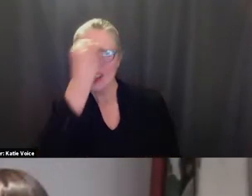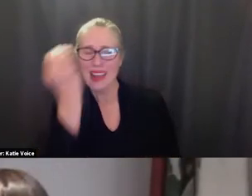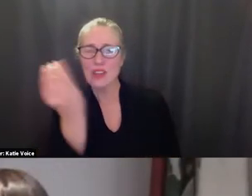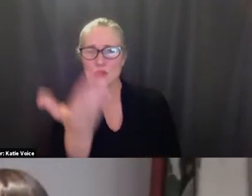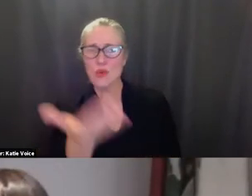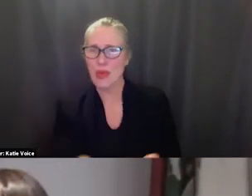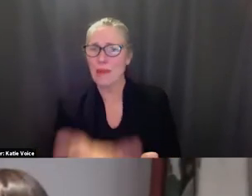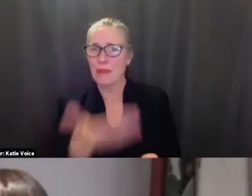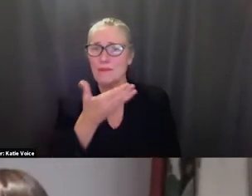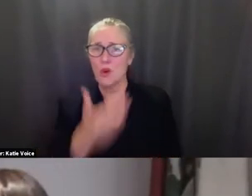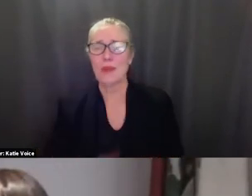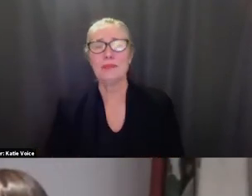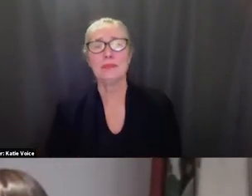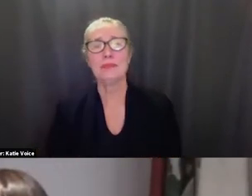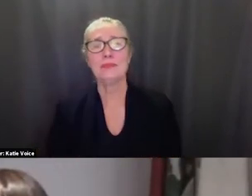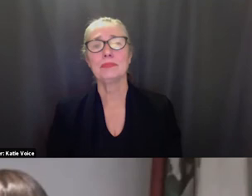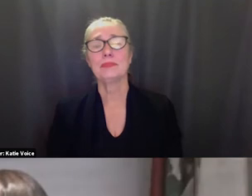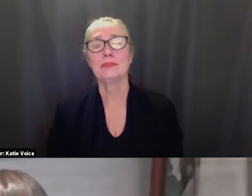time